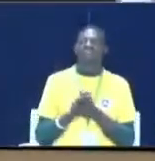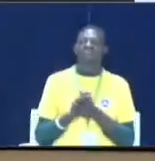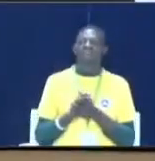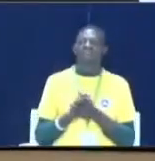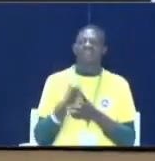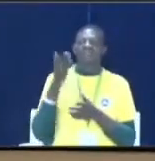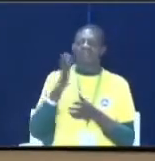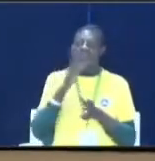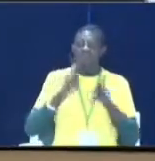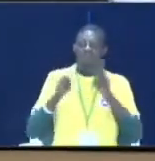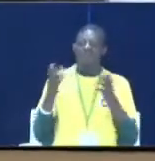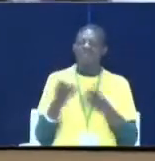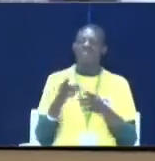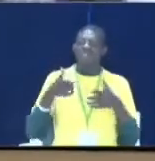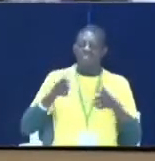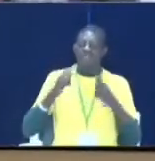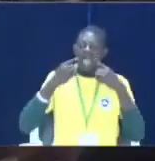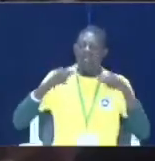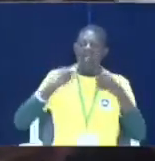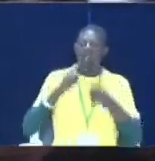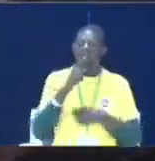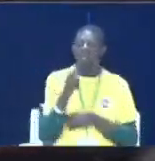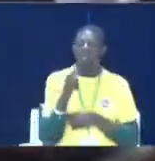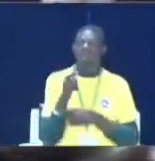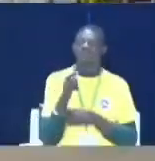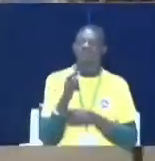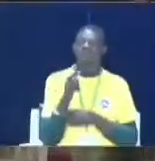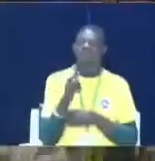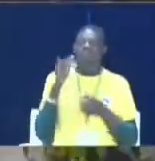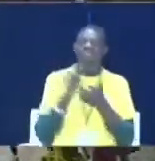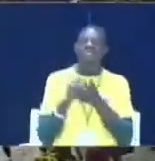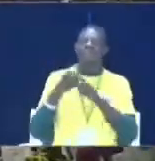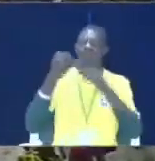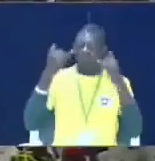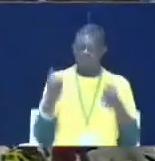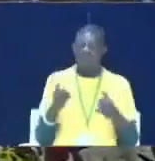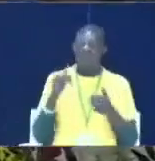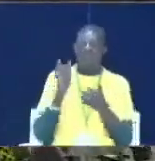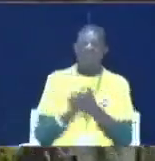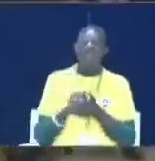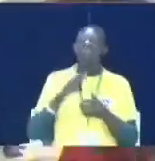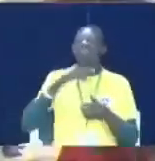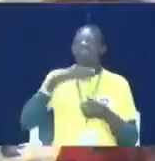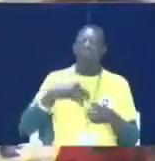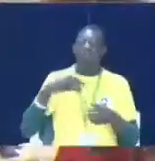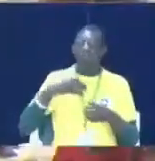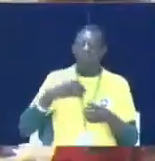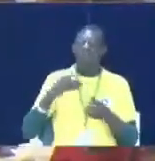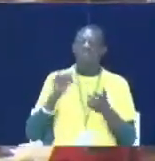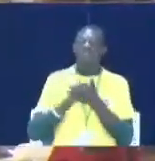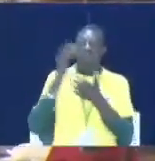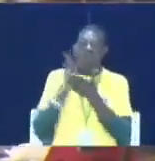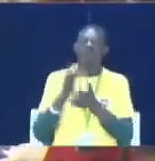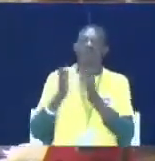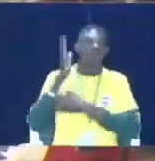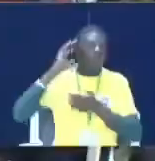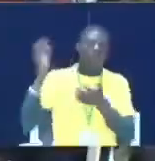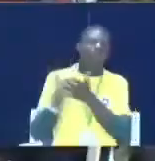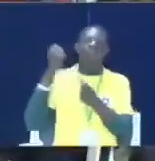There are people here tonight. Let me announce to you that from tonight, that coat of many colors that has stopped you from enlarging, God is taking